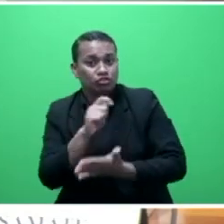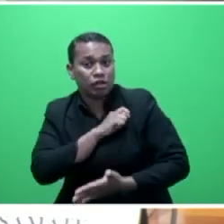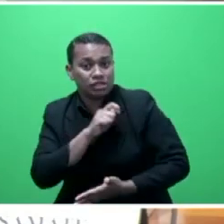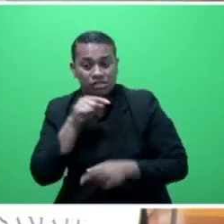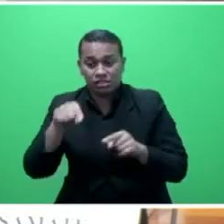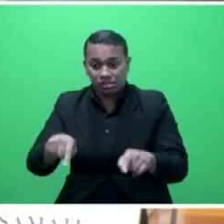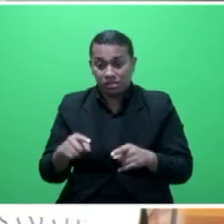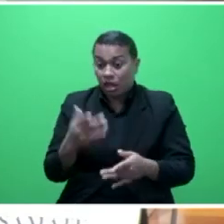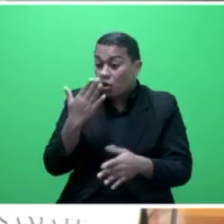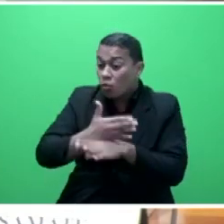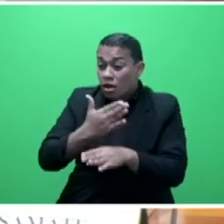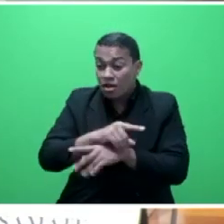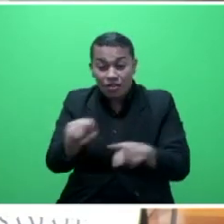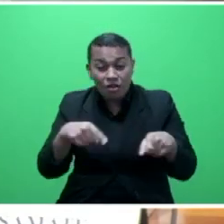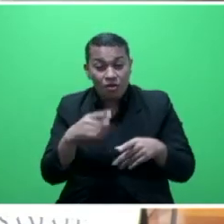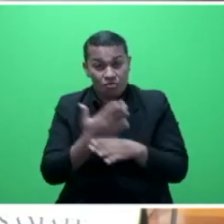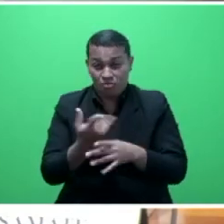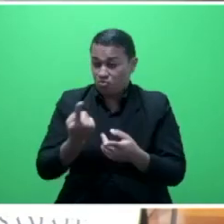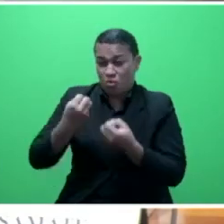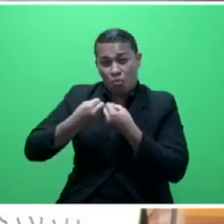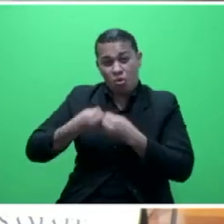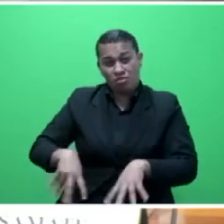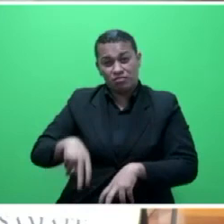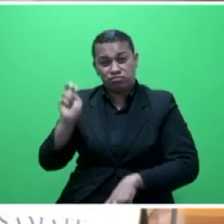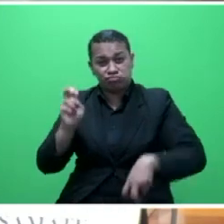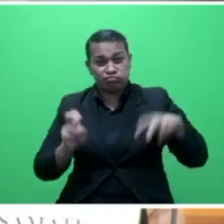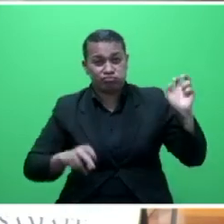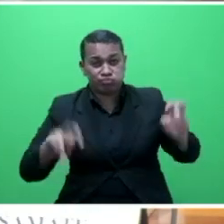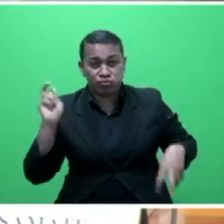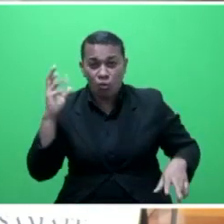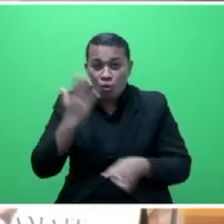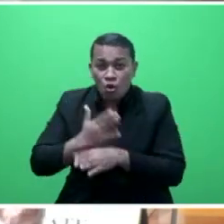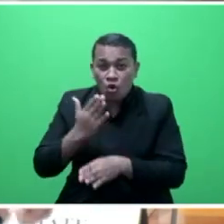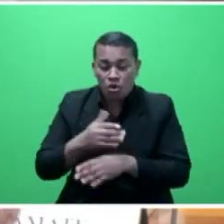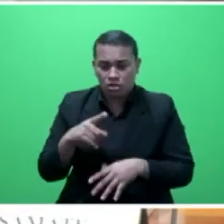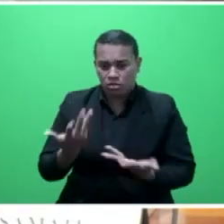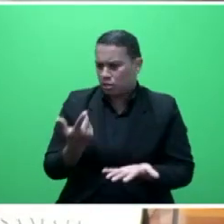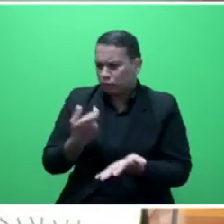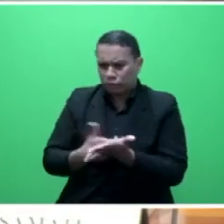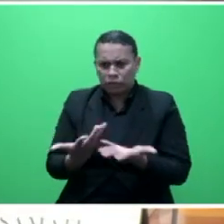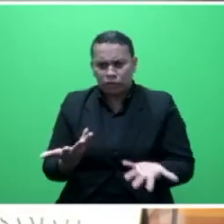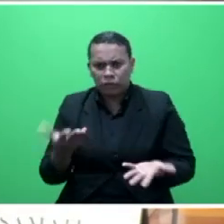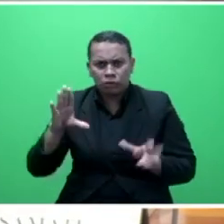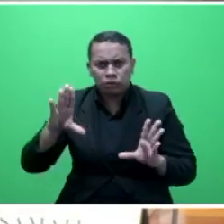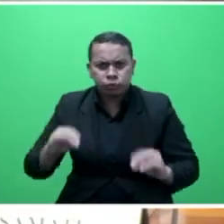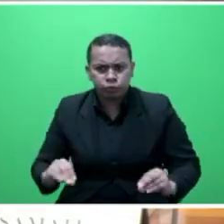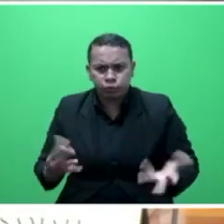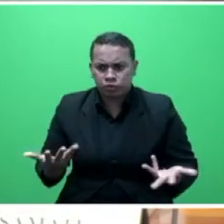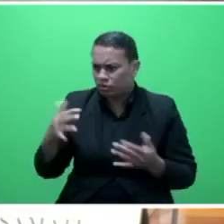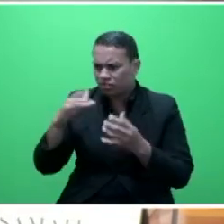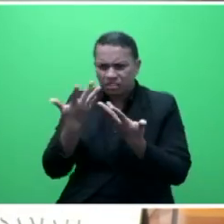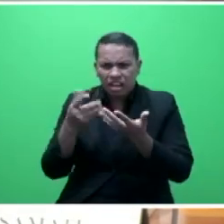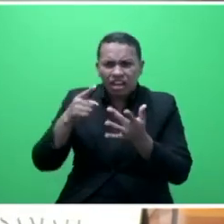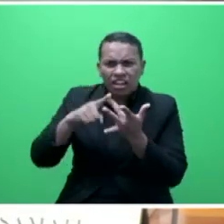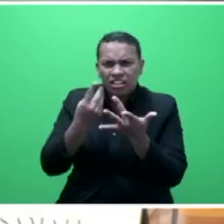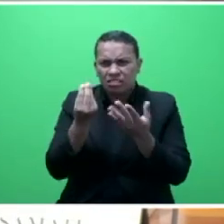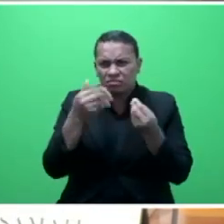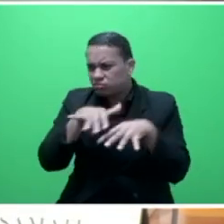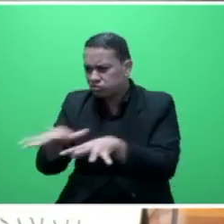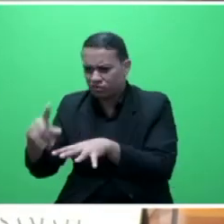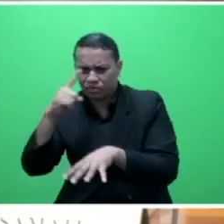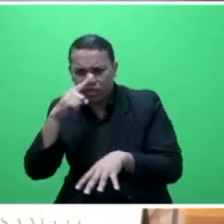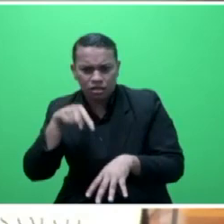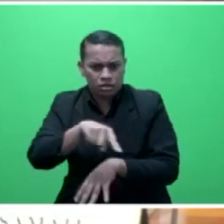lost, the last thing you need is for your relief assistance to trickle down through a bog of bureaucracy. Our people need a fast-acting